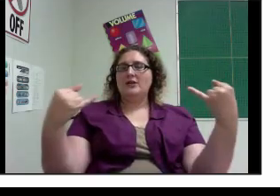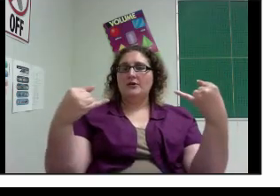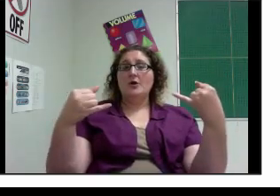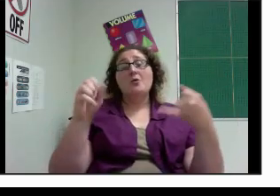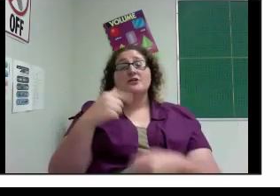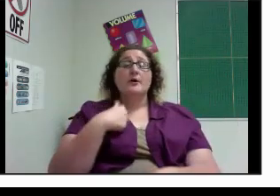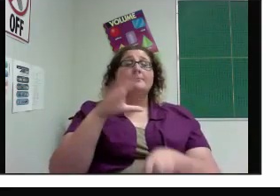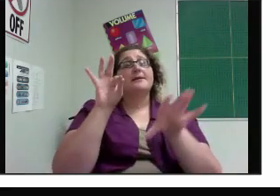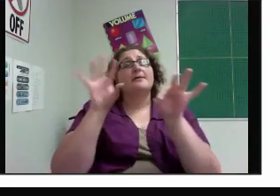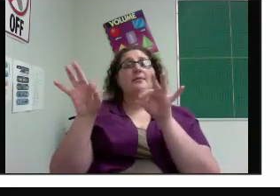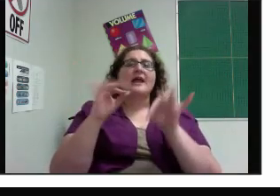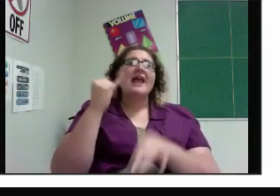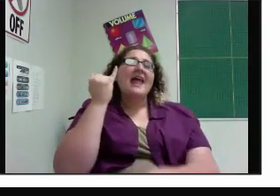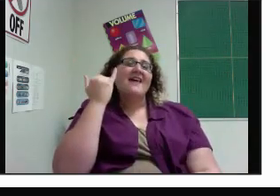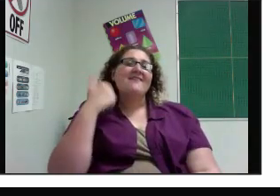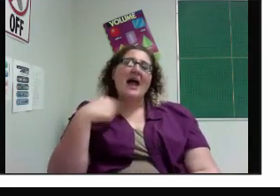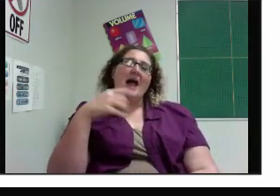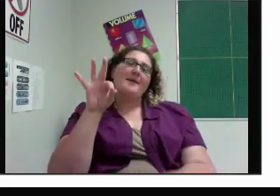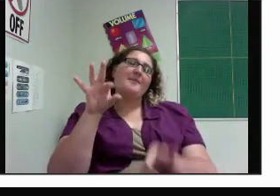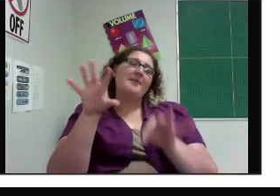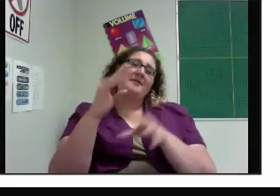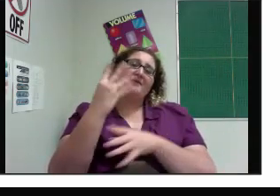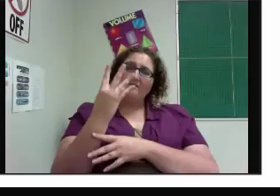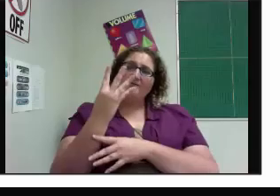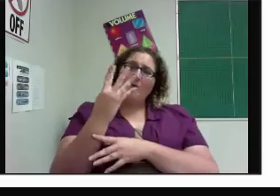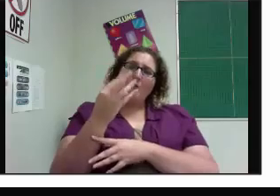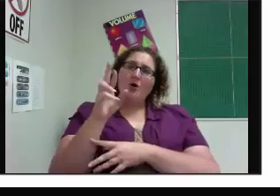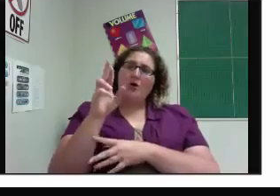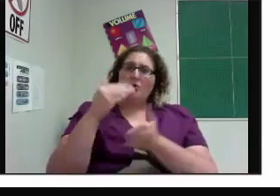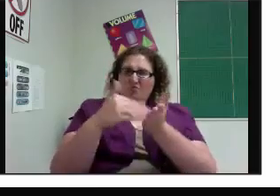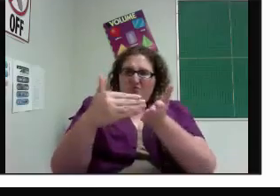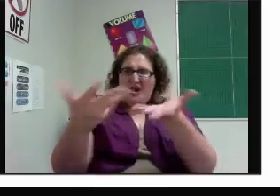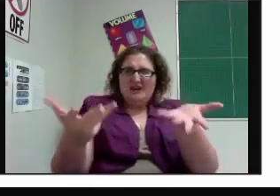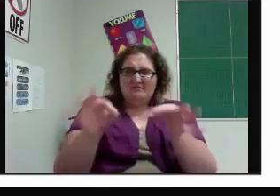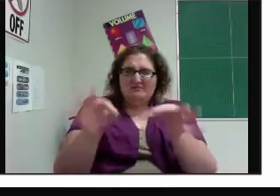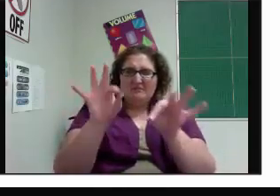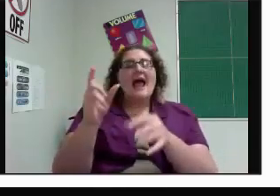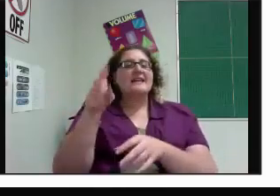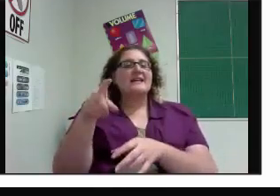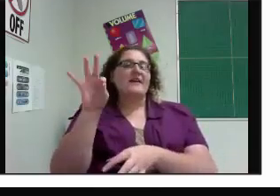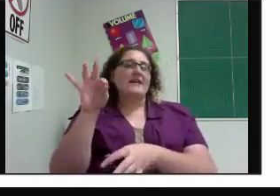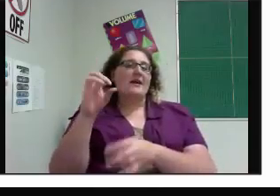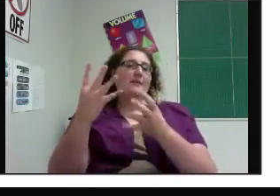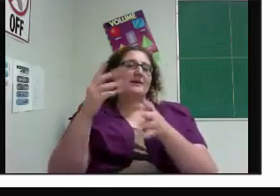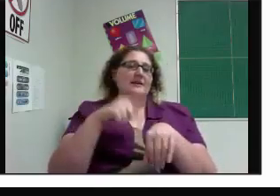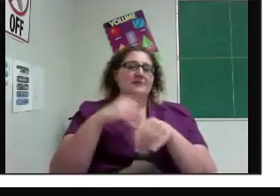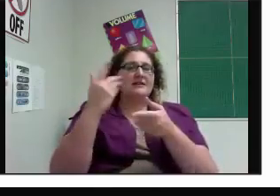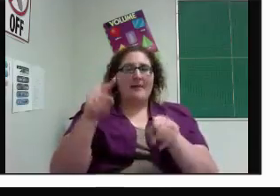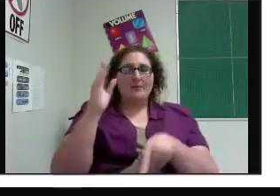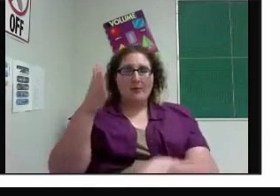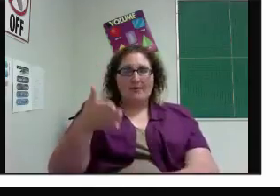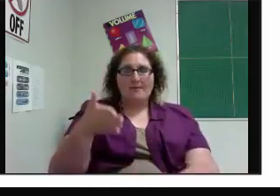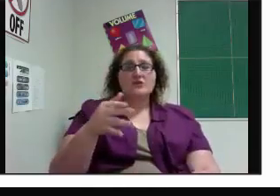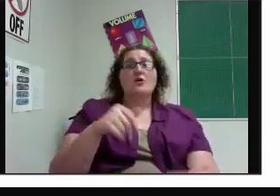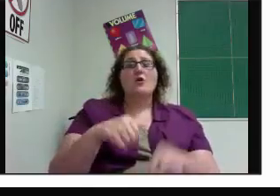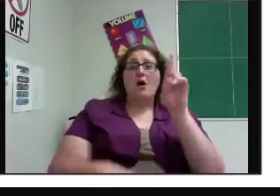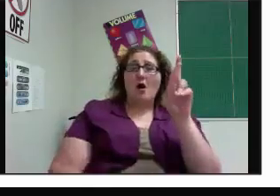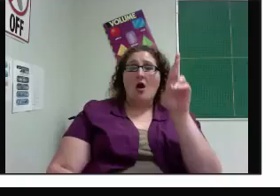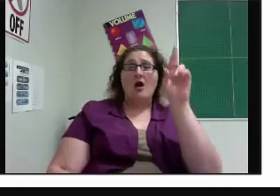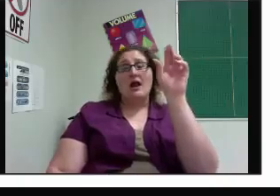Well, if I'm choosing 4 points at random, I need to find out how many times this would happen. So if I start with R, I could have R,